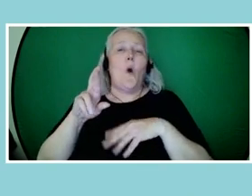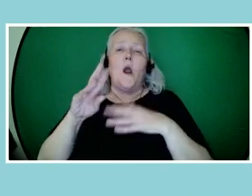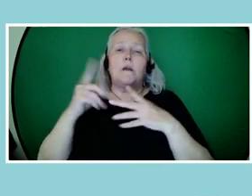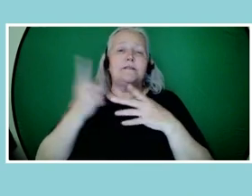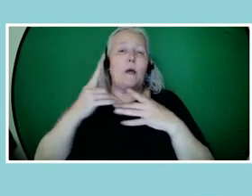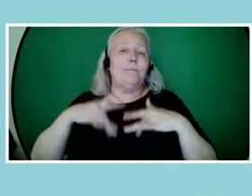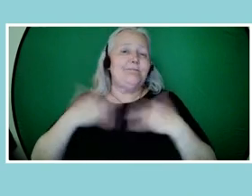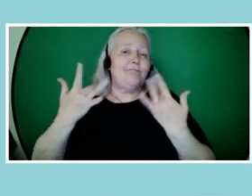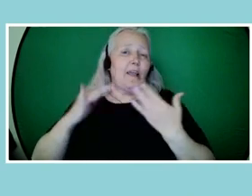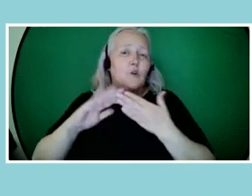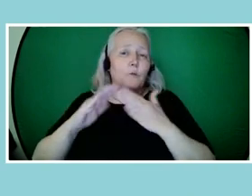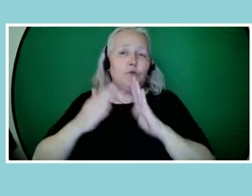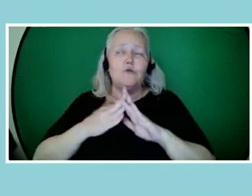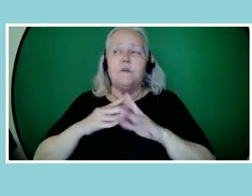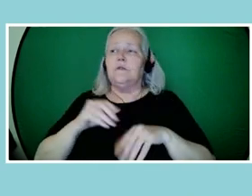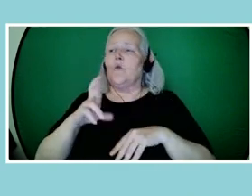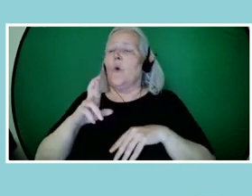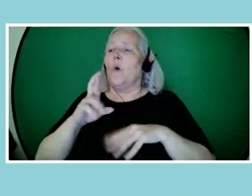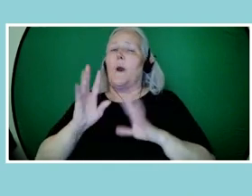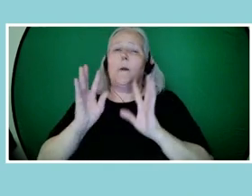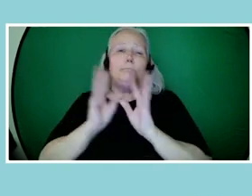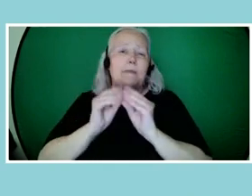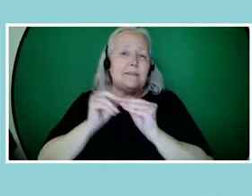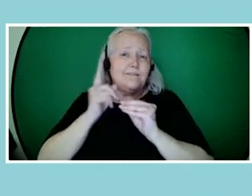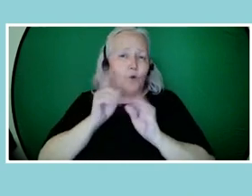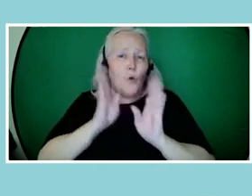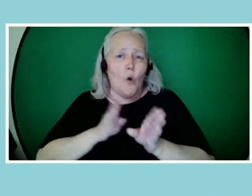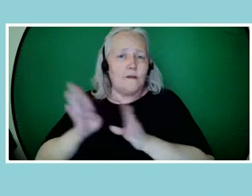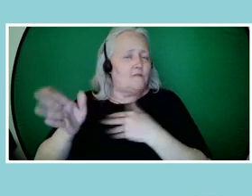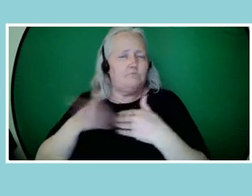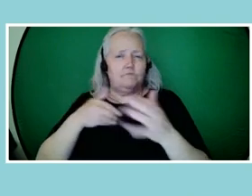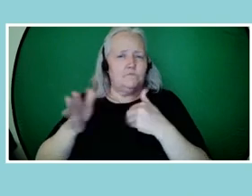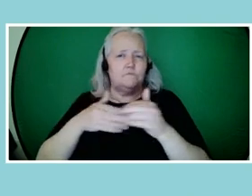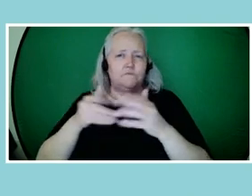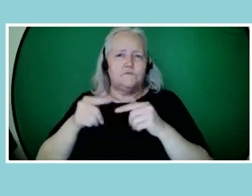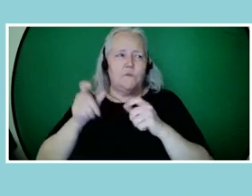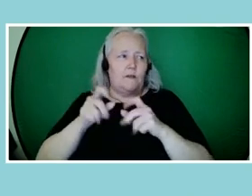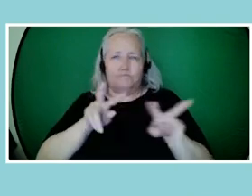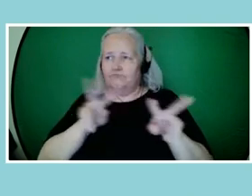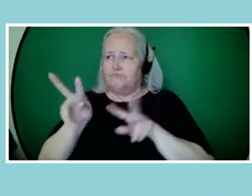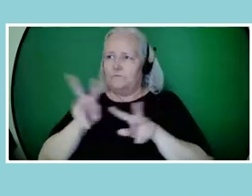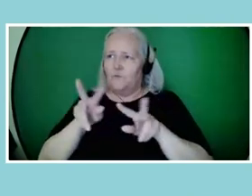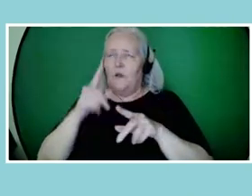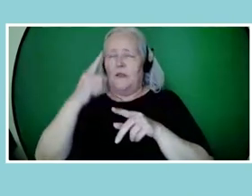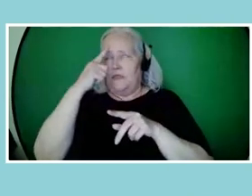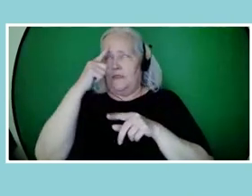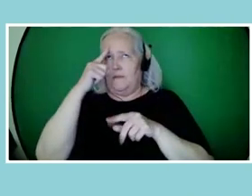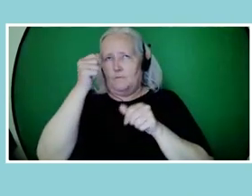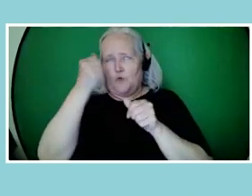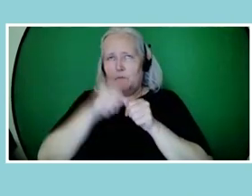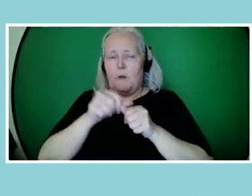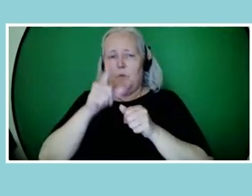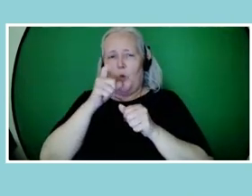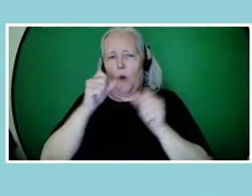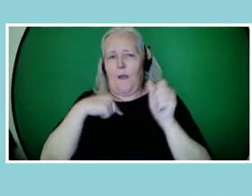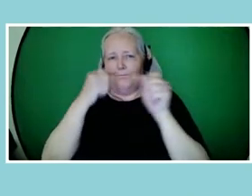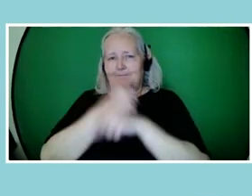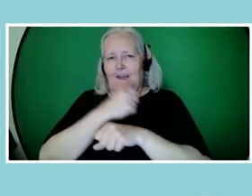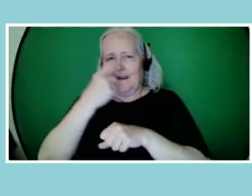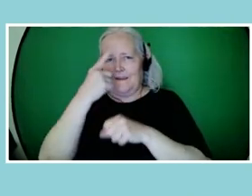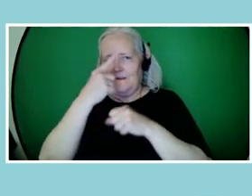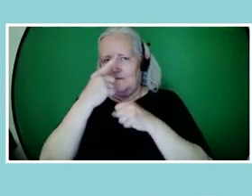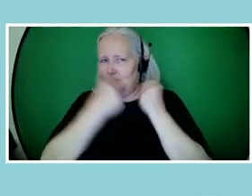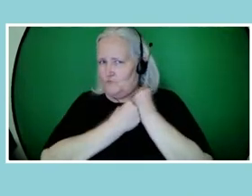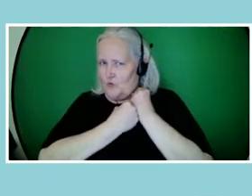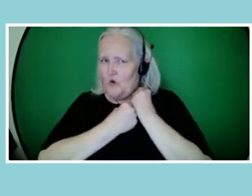or an organizing meeting, right? Focus on the people you're fighting for, not the people you're fighting against,